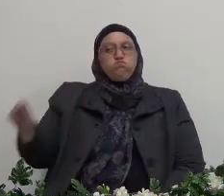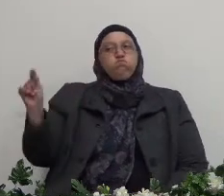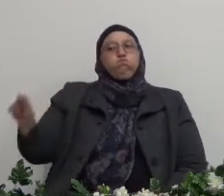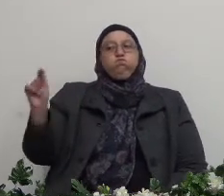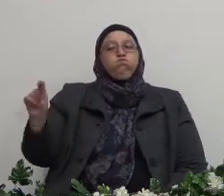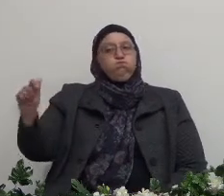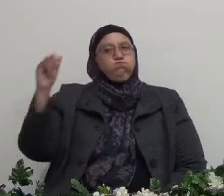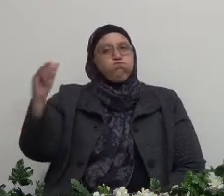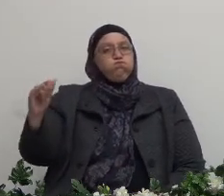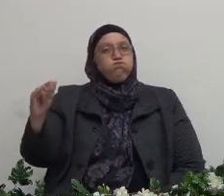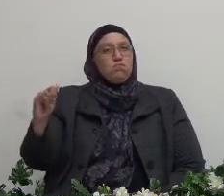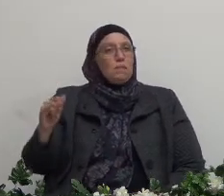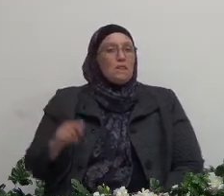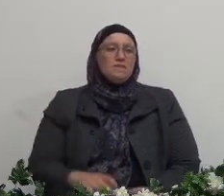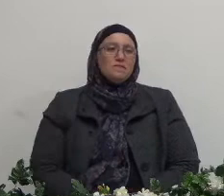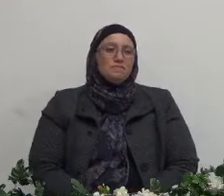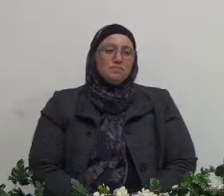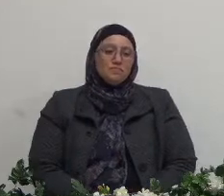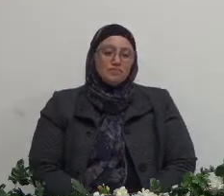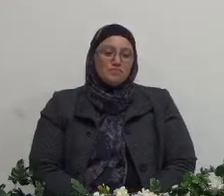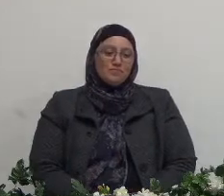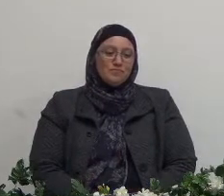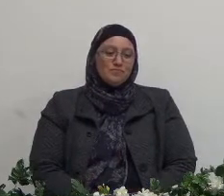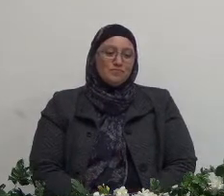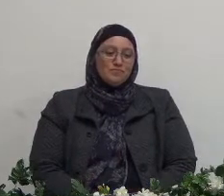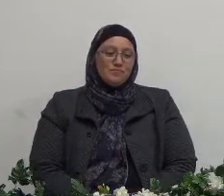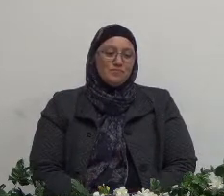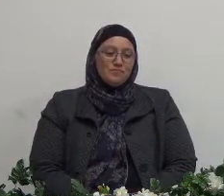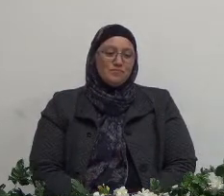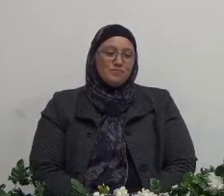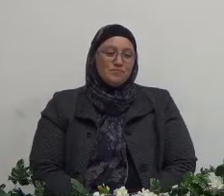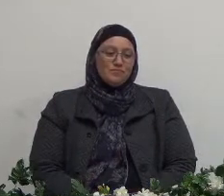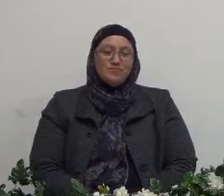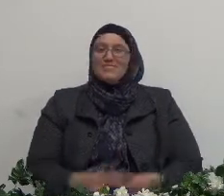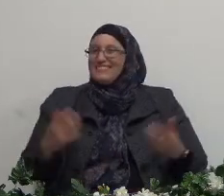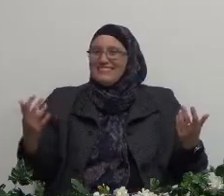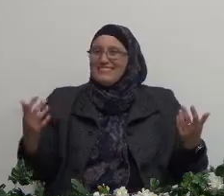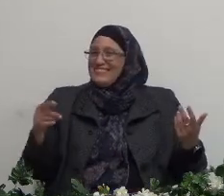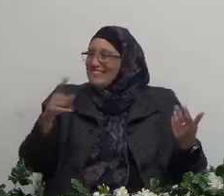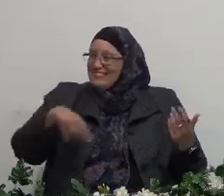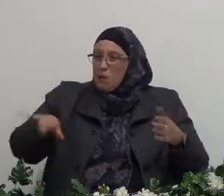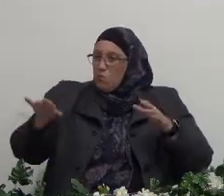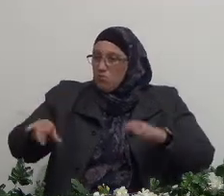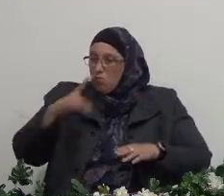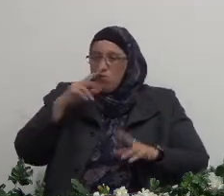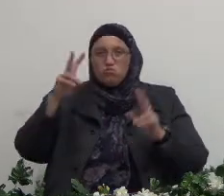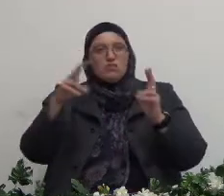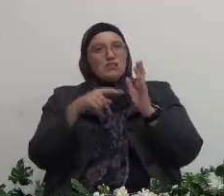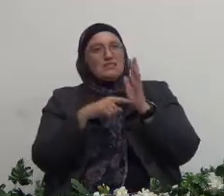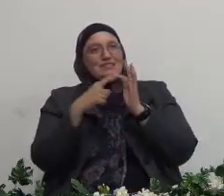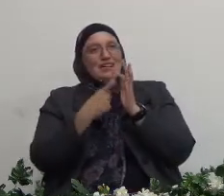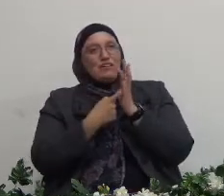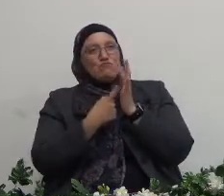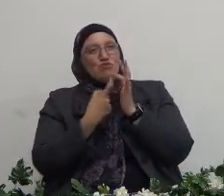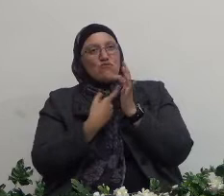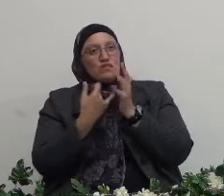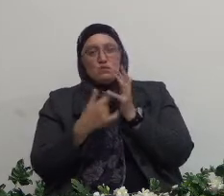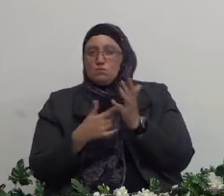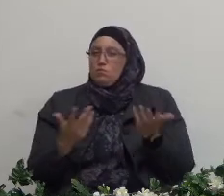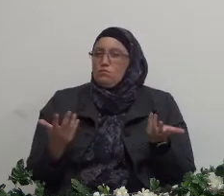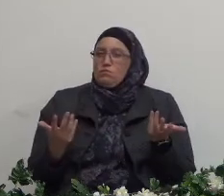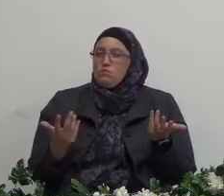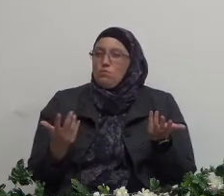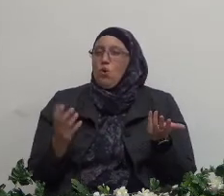the idiocy of labeling them as killers and terrorists. The argument I always bring up, there's 1.7 billion Muslims. If